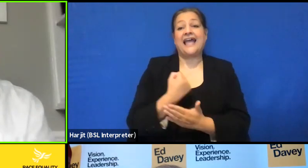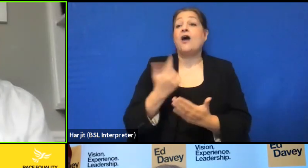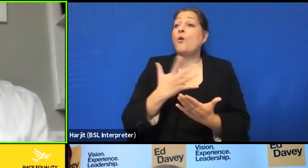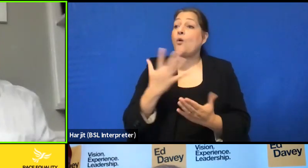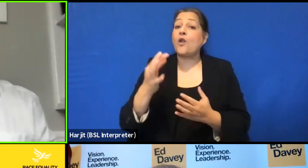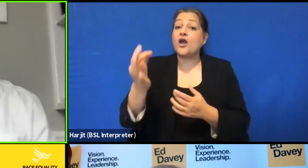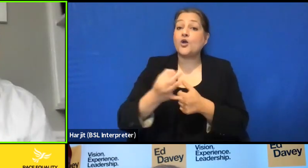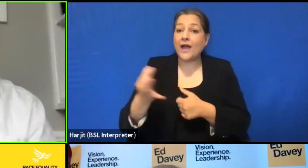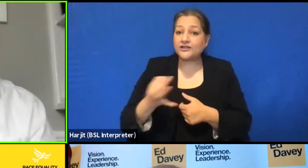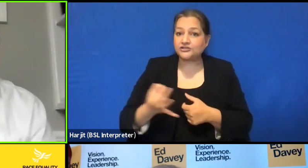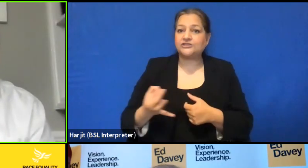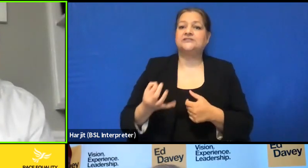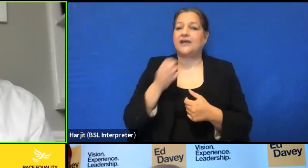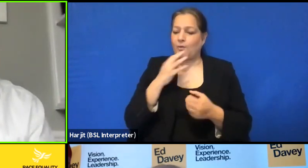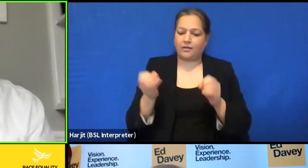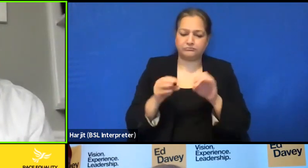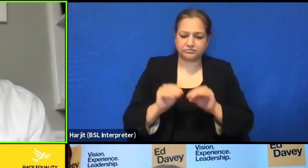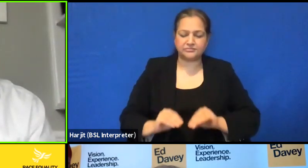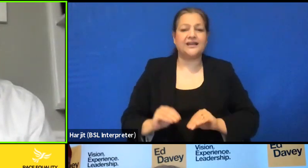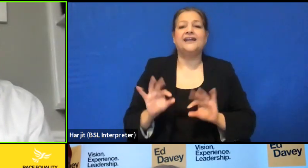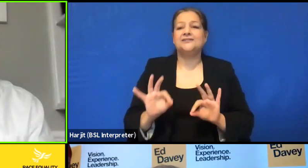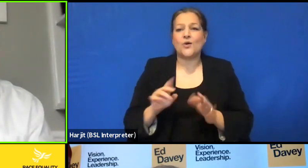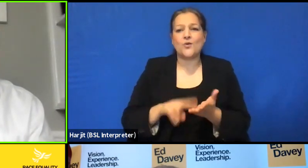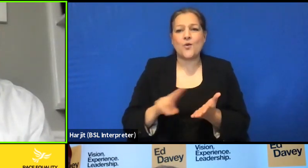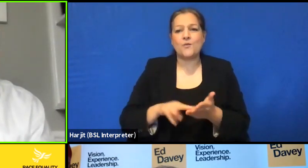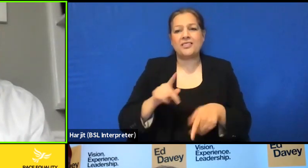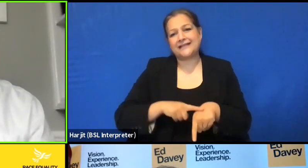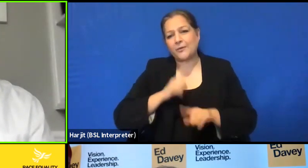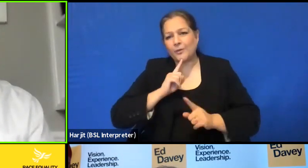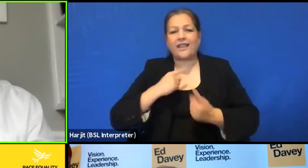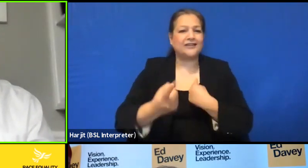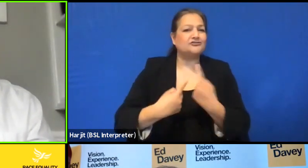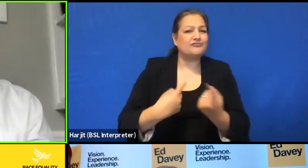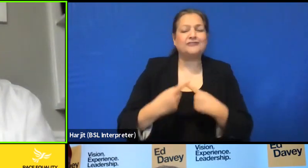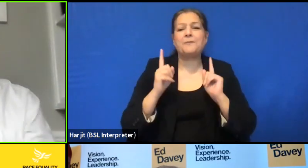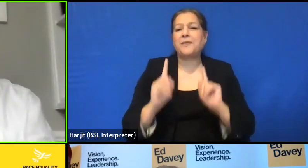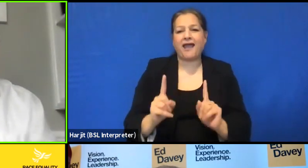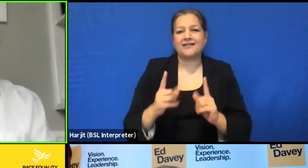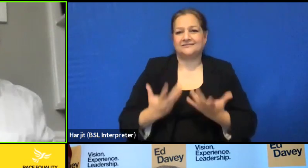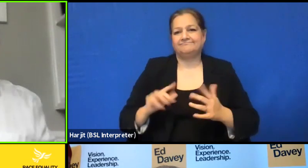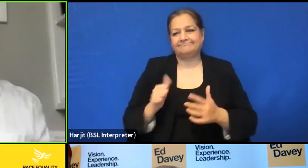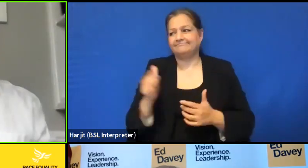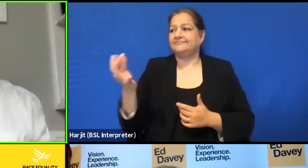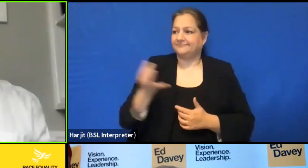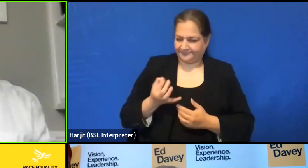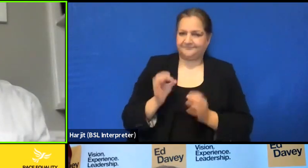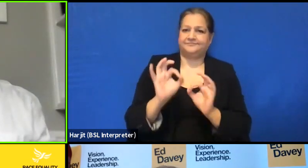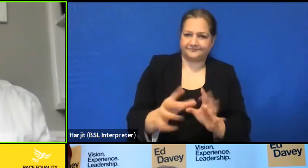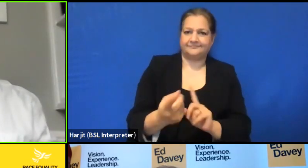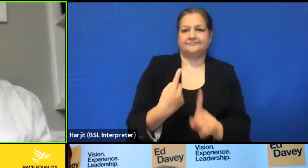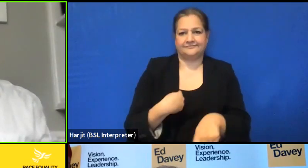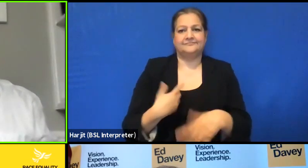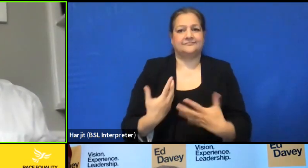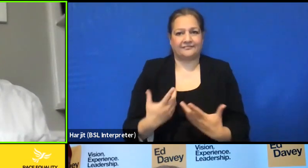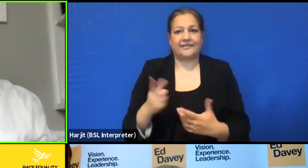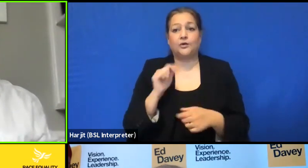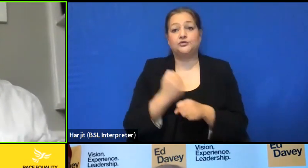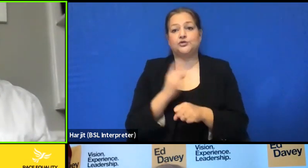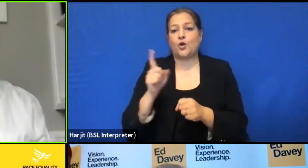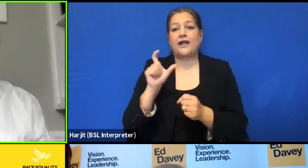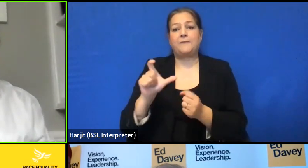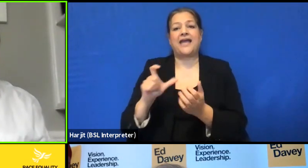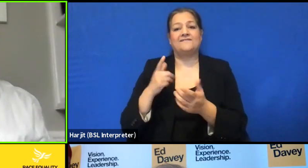in. We won't have the kind of interaction we'd have had in normal times, but we'll do what we can to do what the Campaign for Race Equality wants to do and to